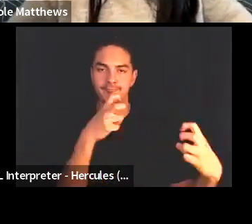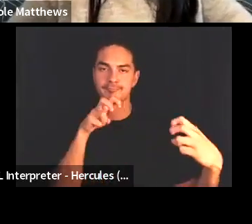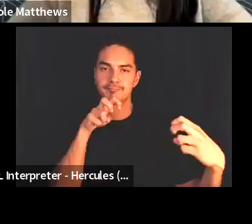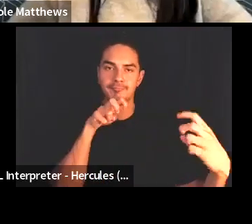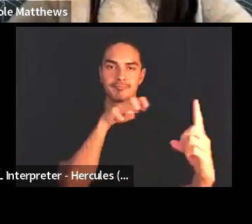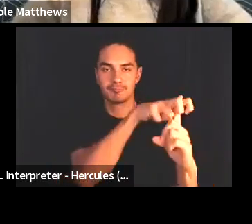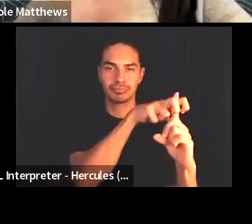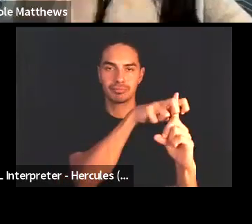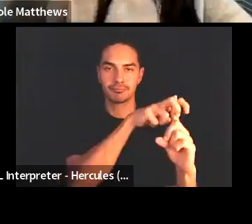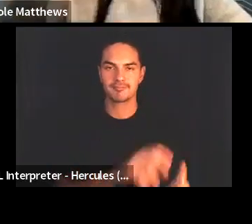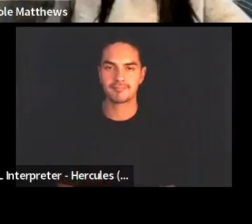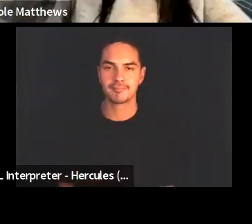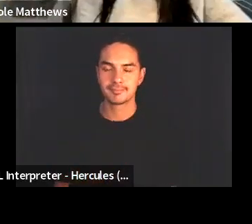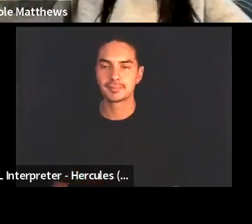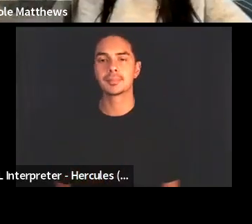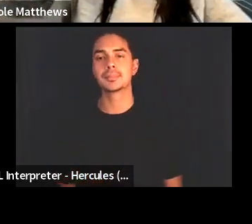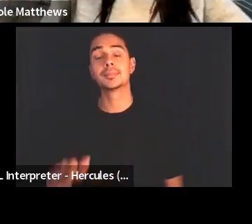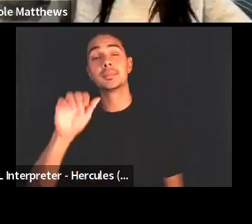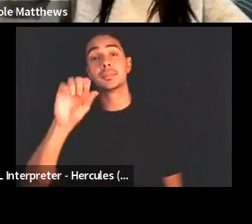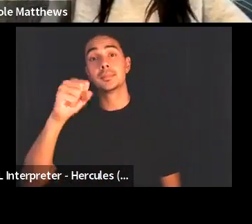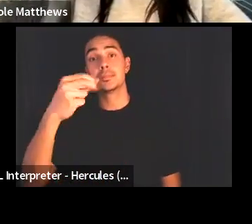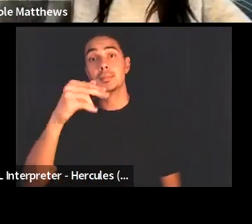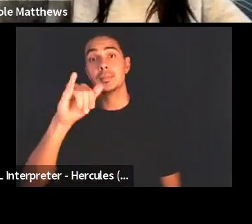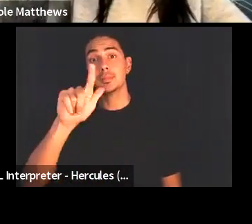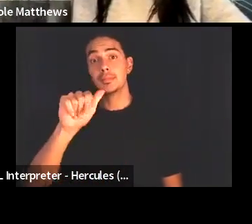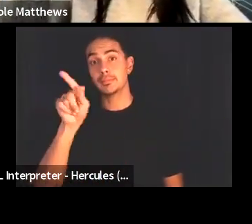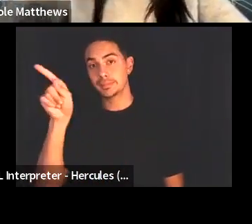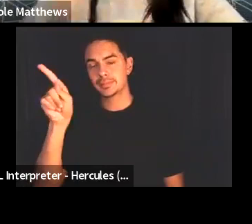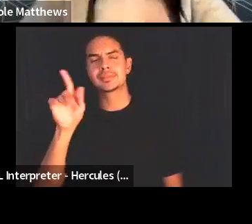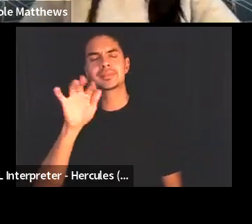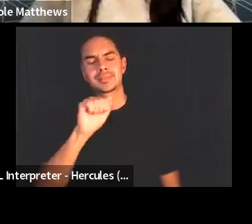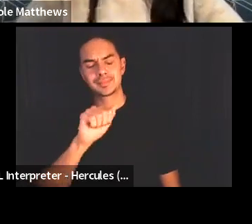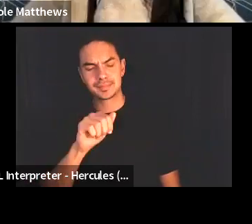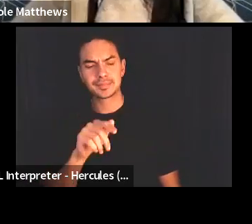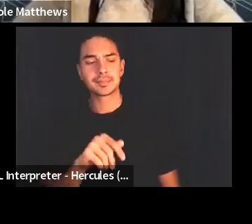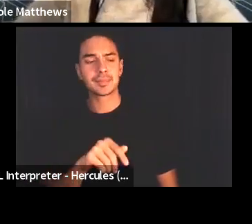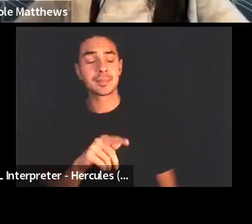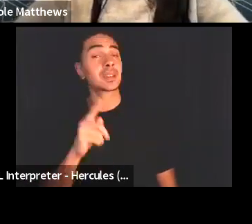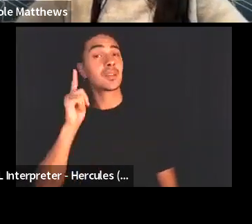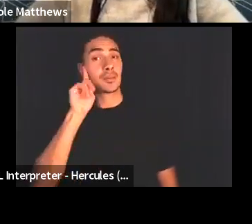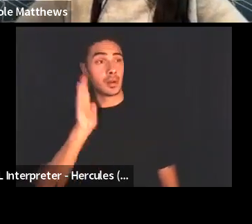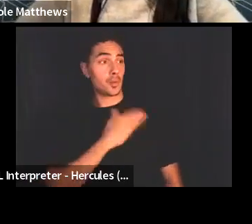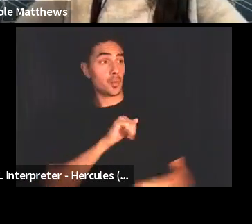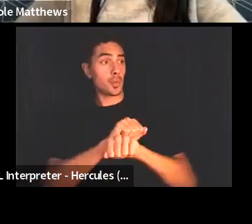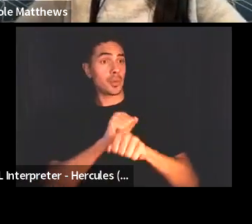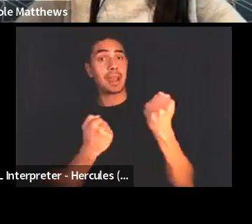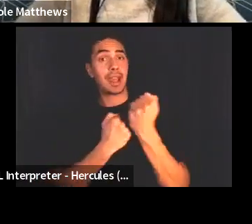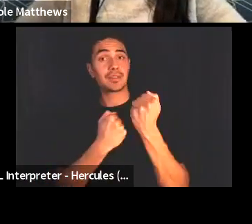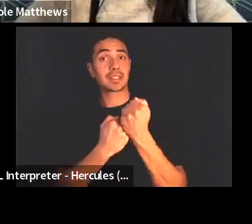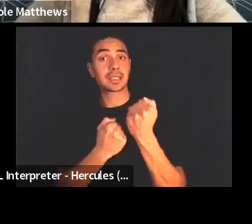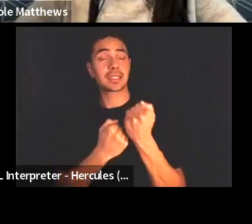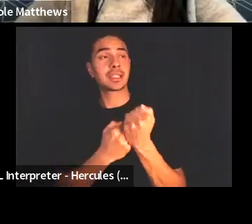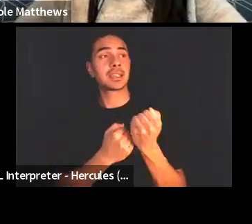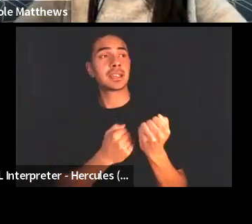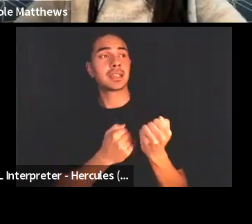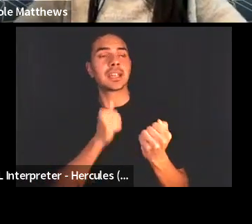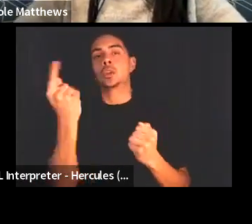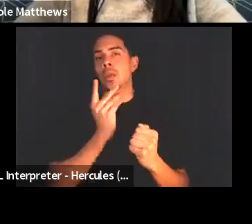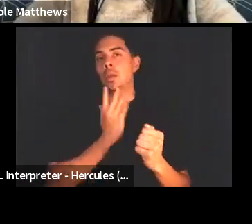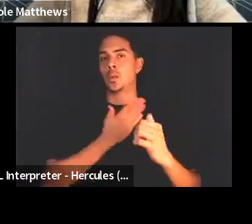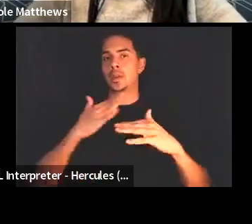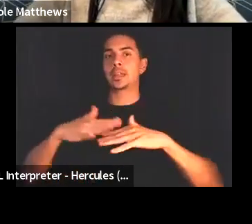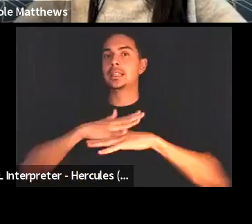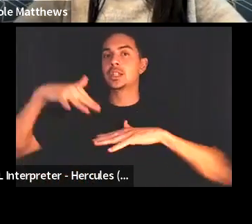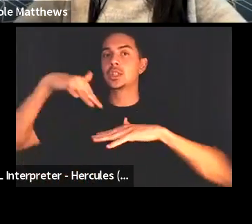I keep reflecting back to that too and thinking of being a good relative, especially in advocacy for everyone and not just our Indigenous communities,